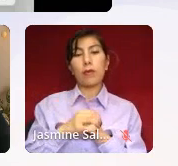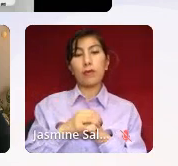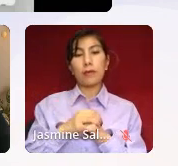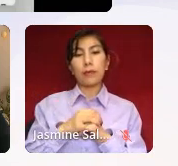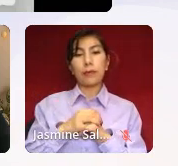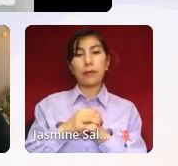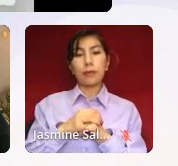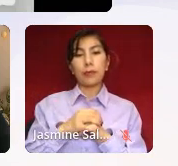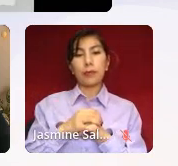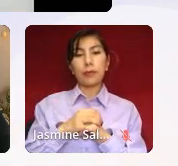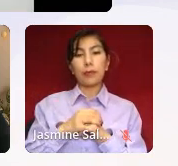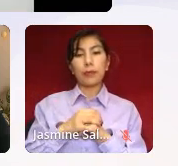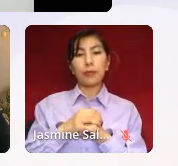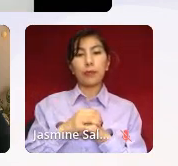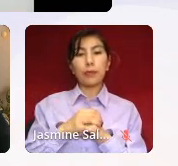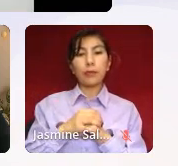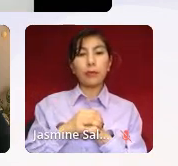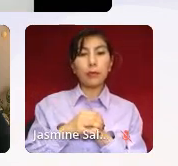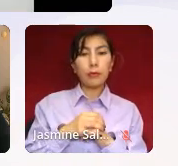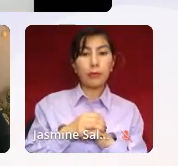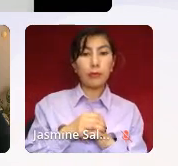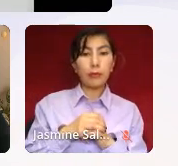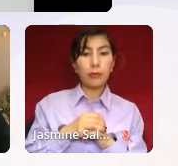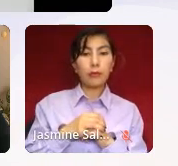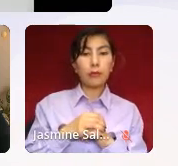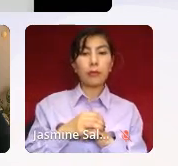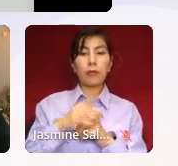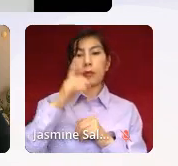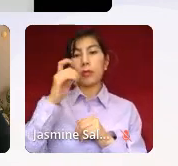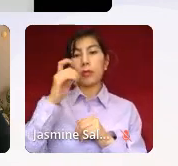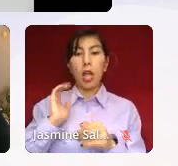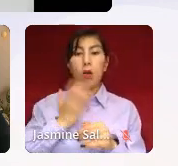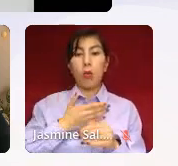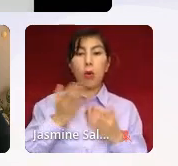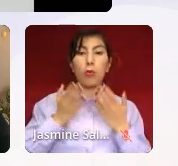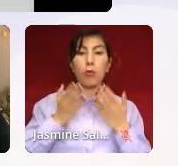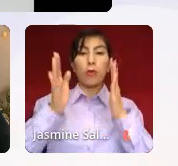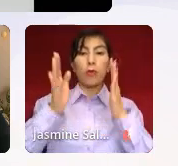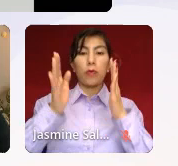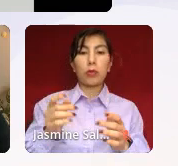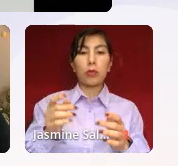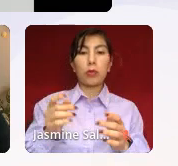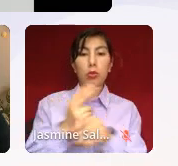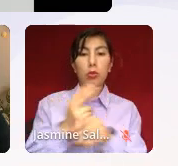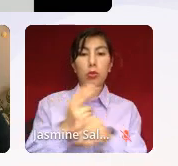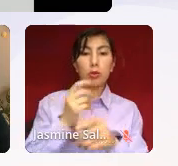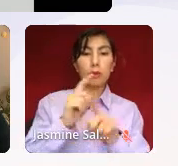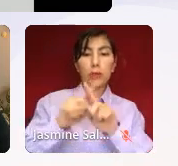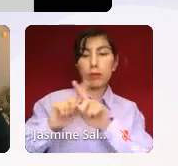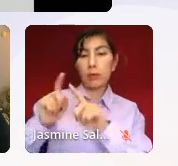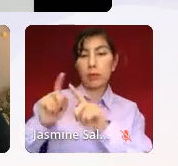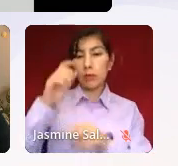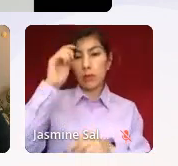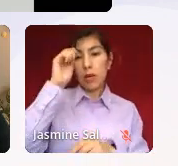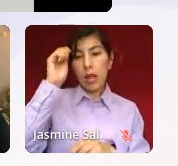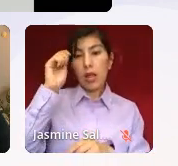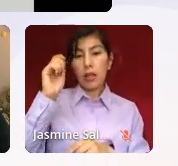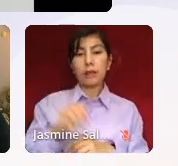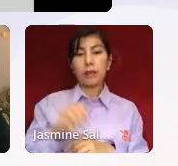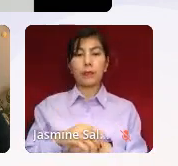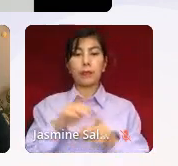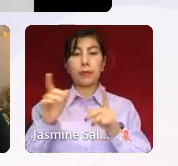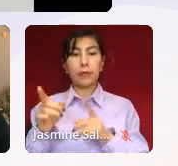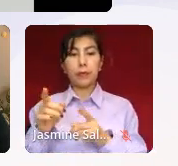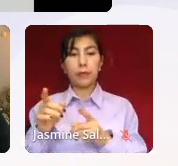Raquel made, that in Pasquayaki, our providers wear many hats. Um, Brandon's point around understanding culture in